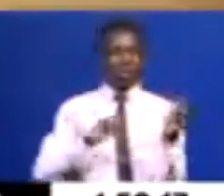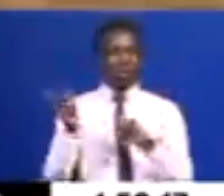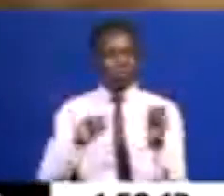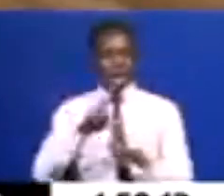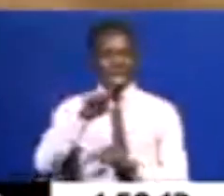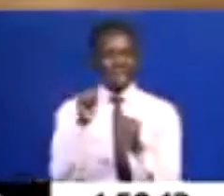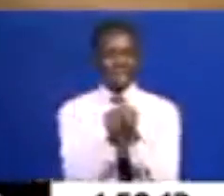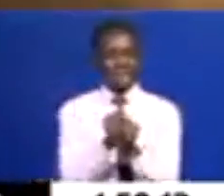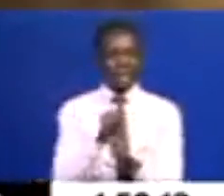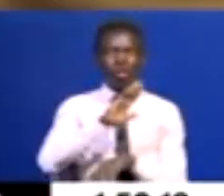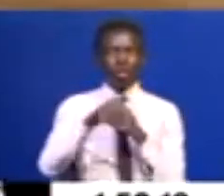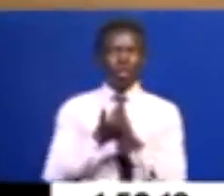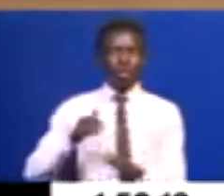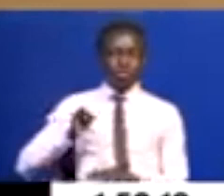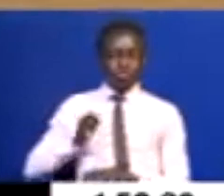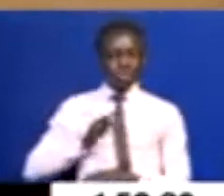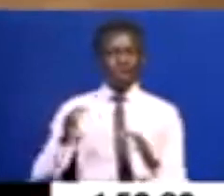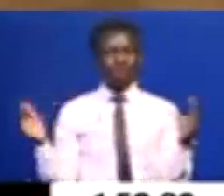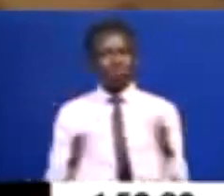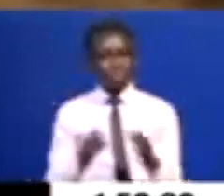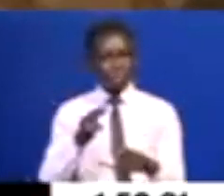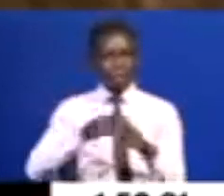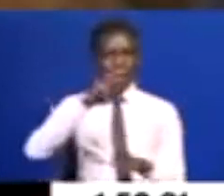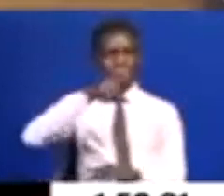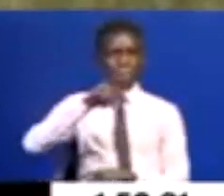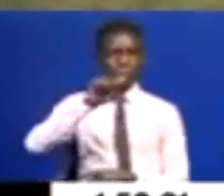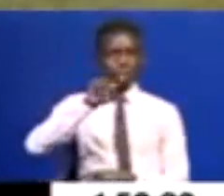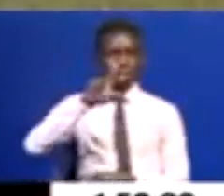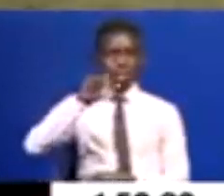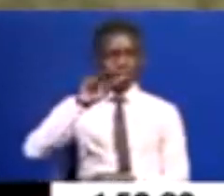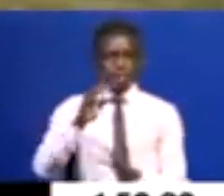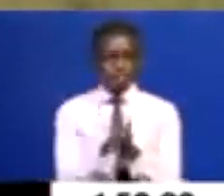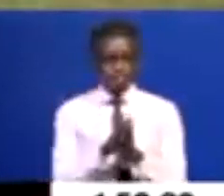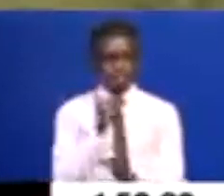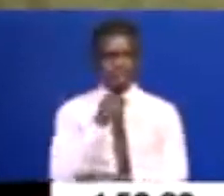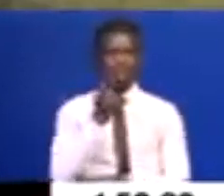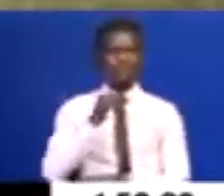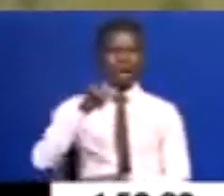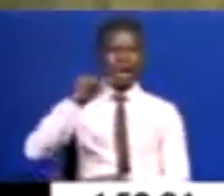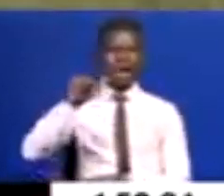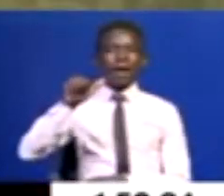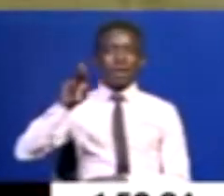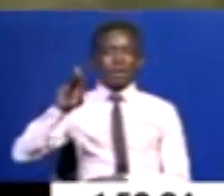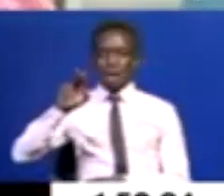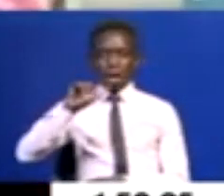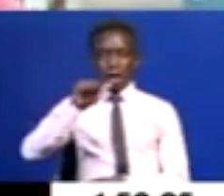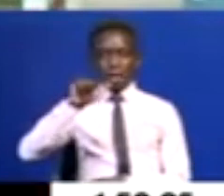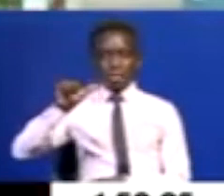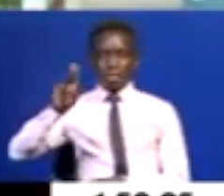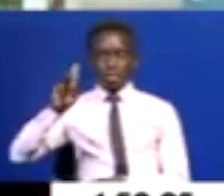by all-female Kenyan crew of Pauline Sheghu and her navigator Lynette Ayuko. Despite pulling out in last year's